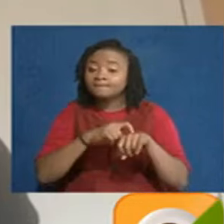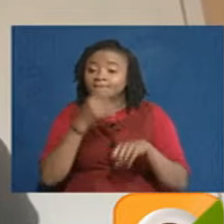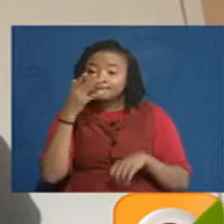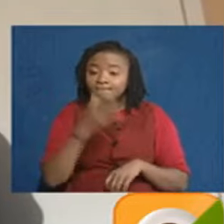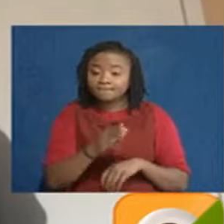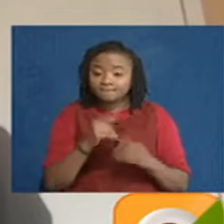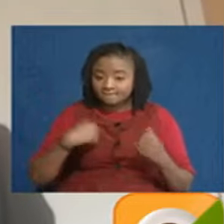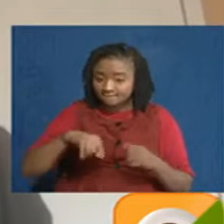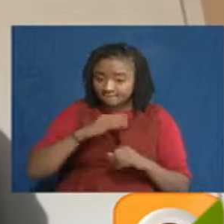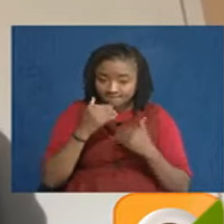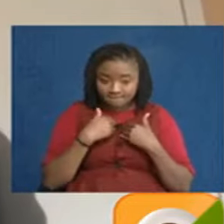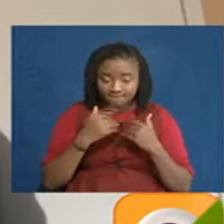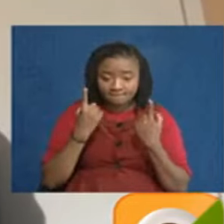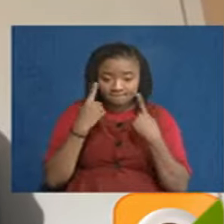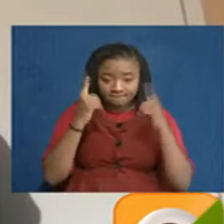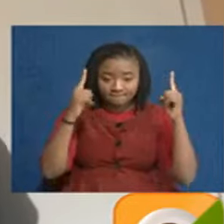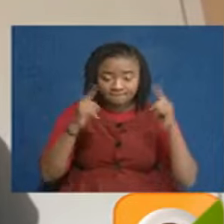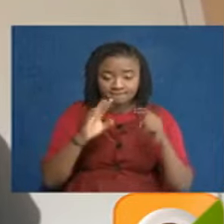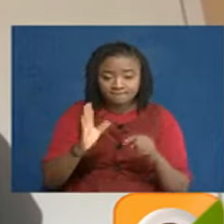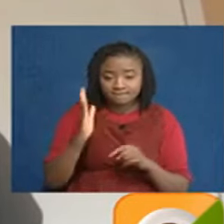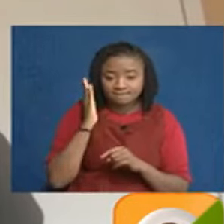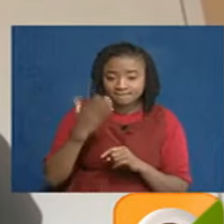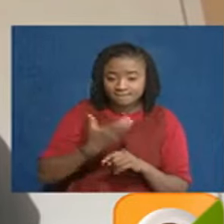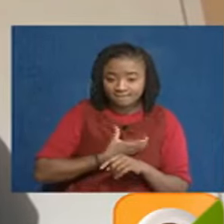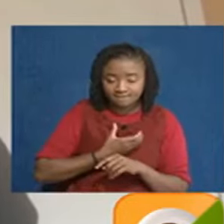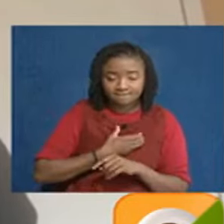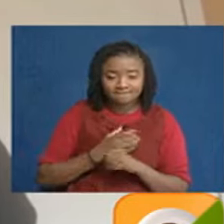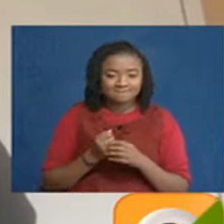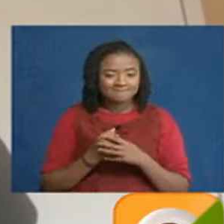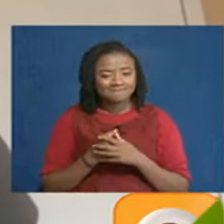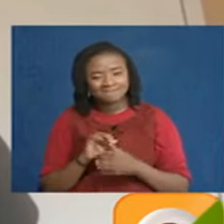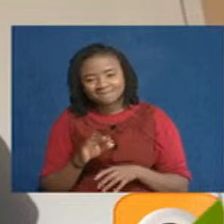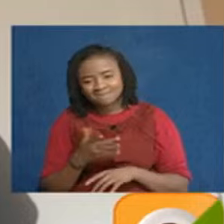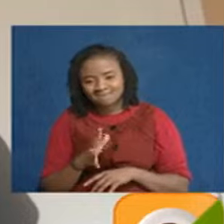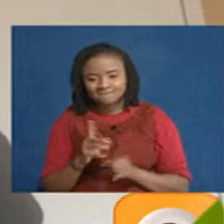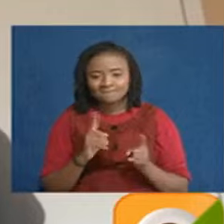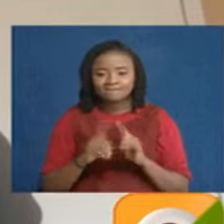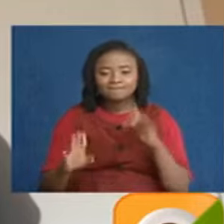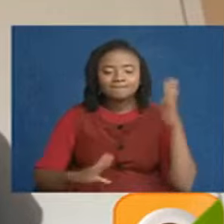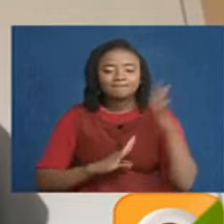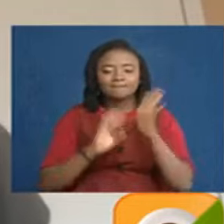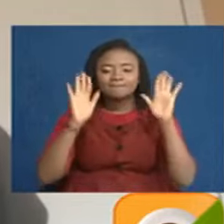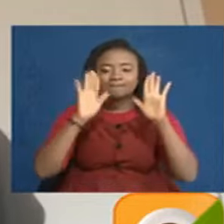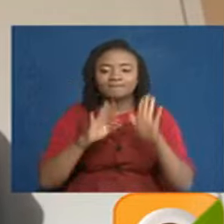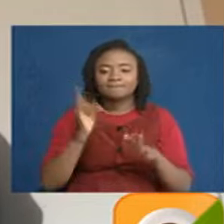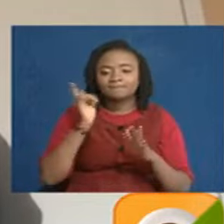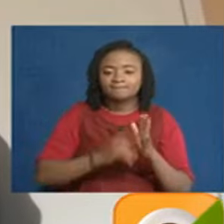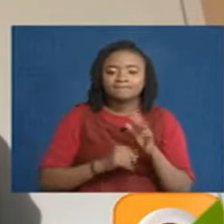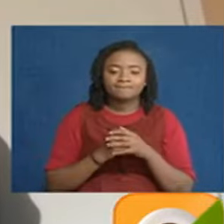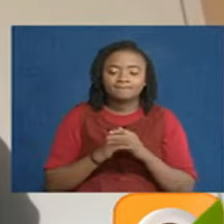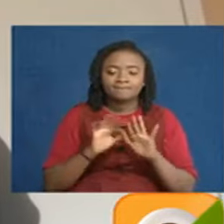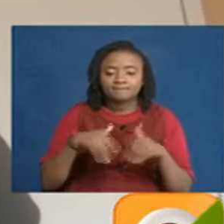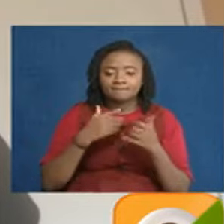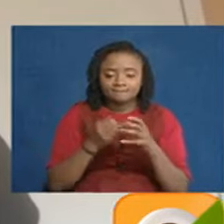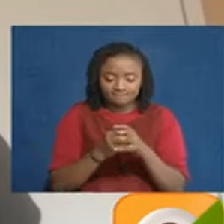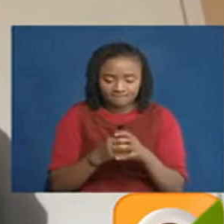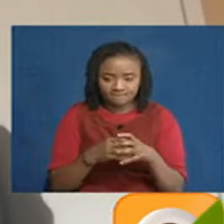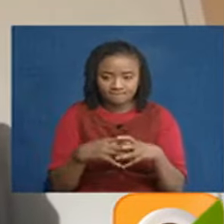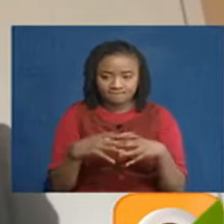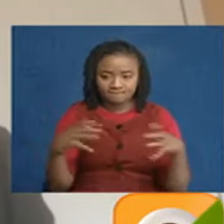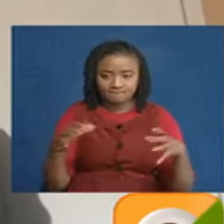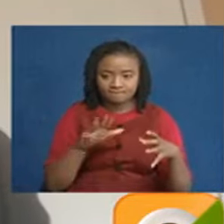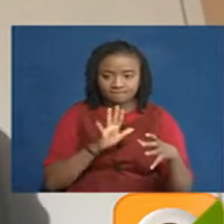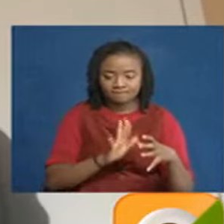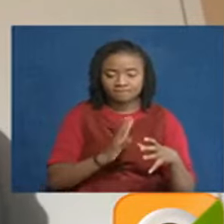Security Council? Not necessarily. What matters is, one, the expansion of the Security Council